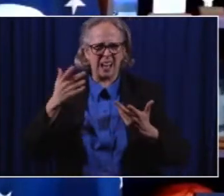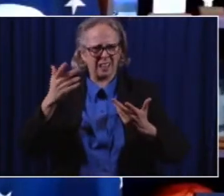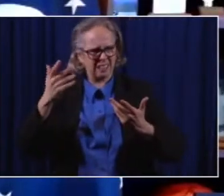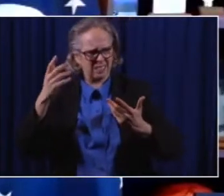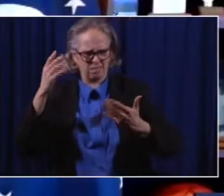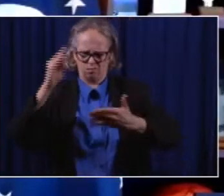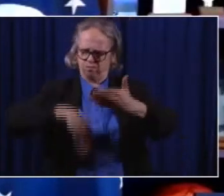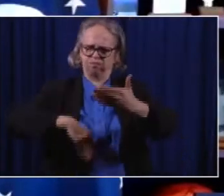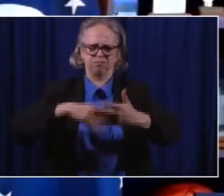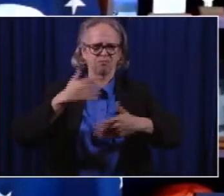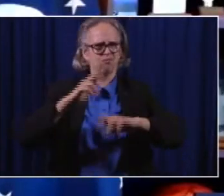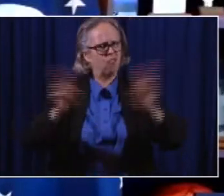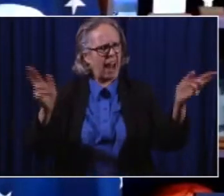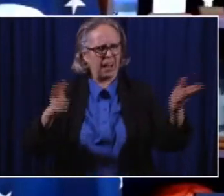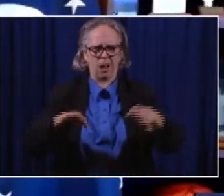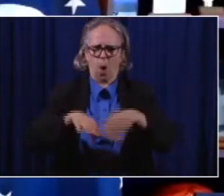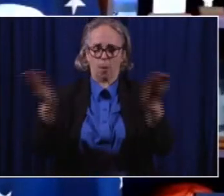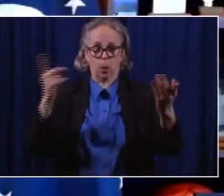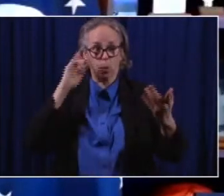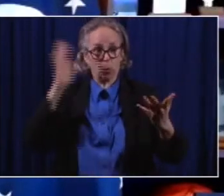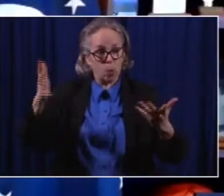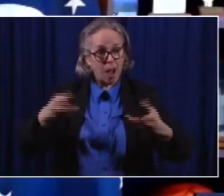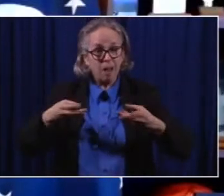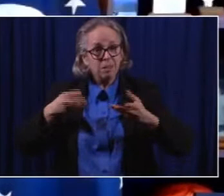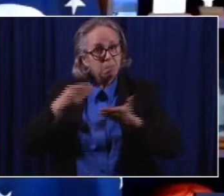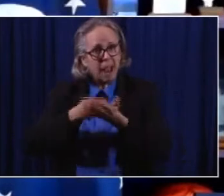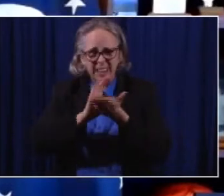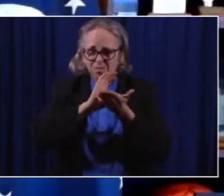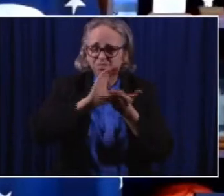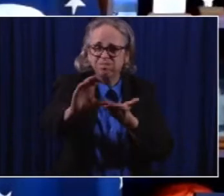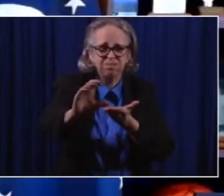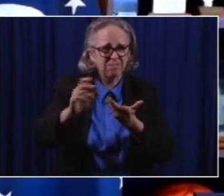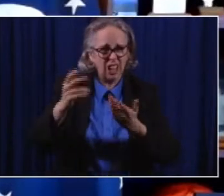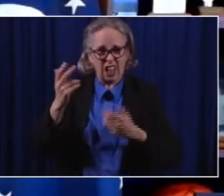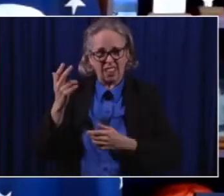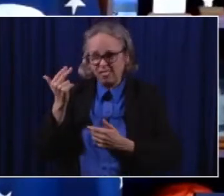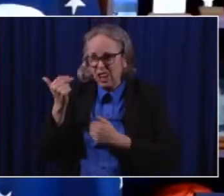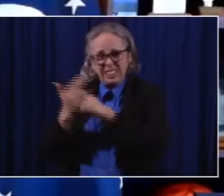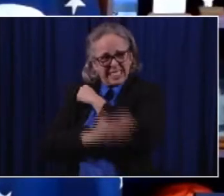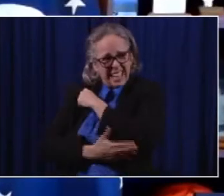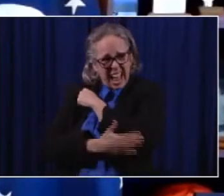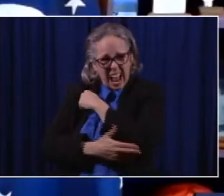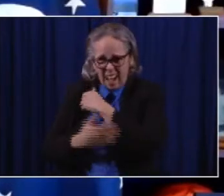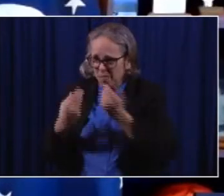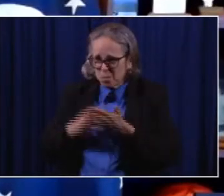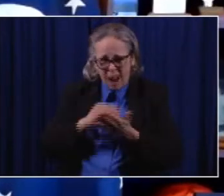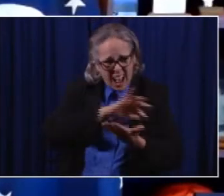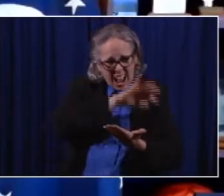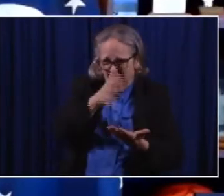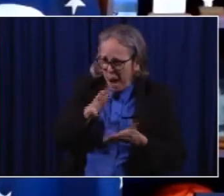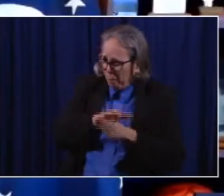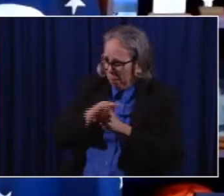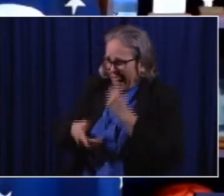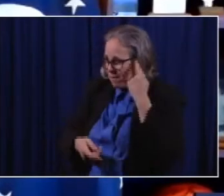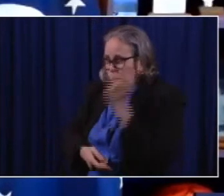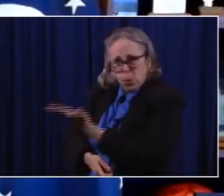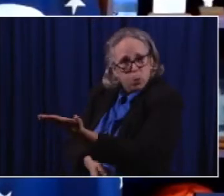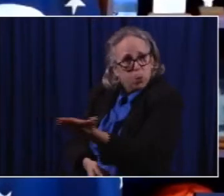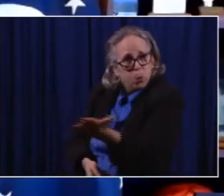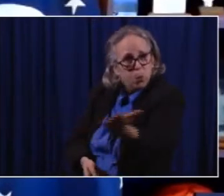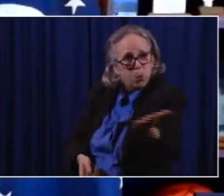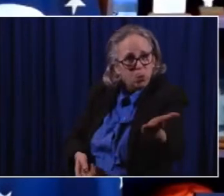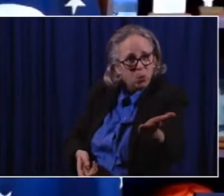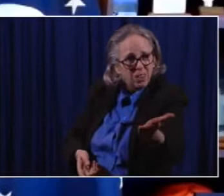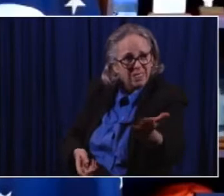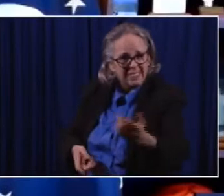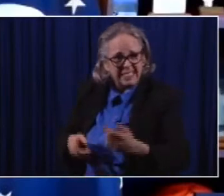grants out to businesses, but in these counties, there's still money available. And so for our friends in the media, if you cover those